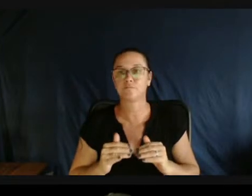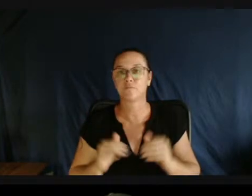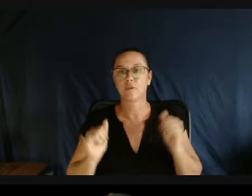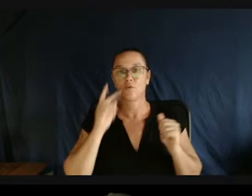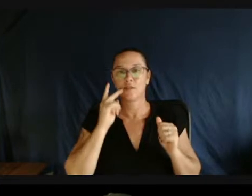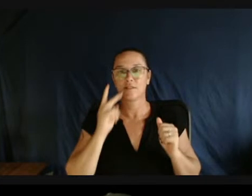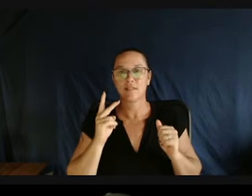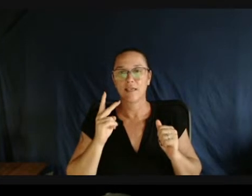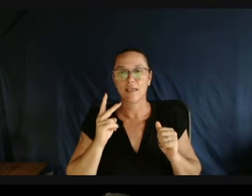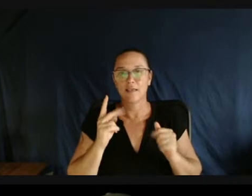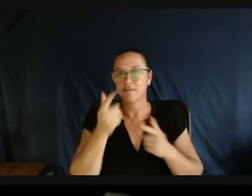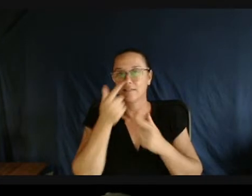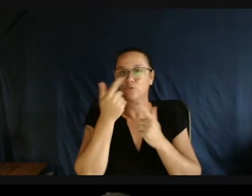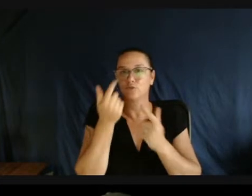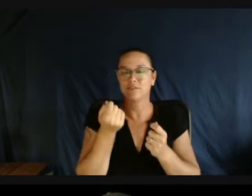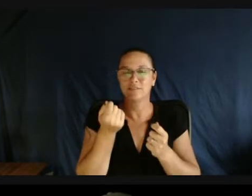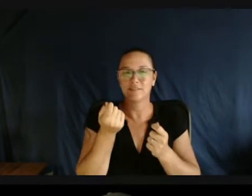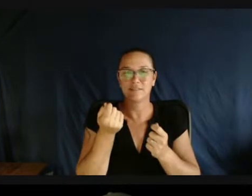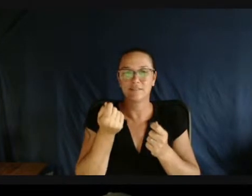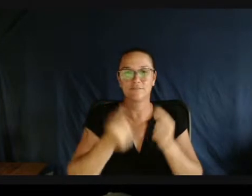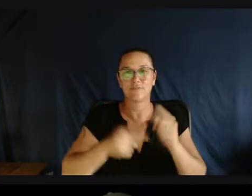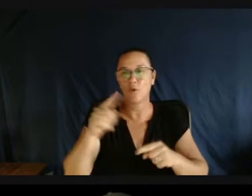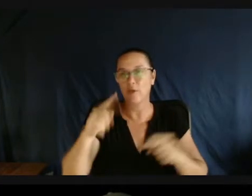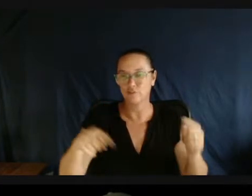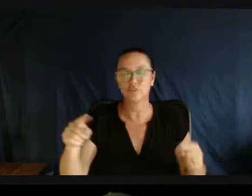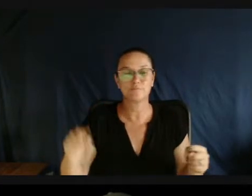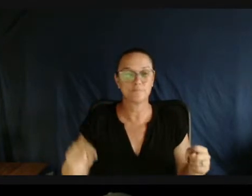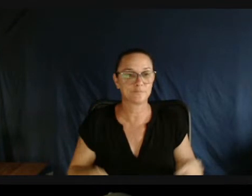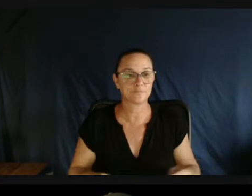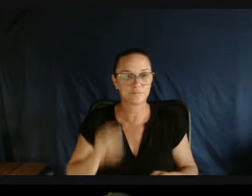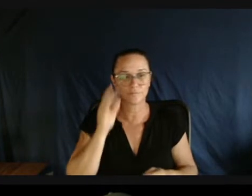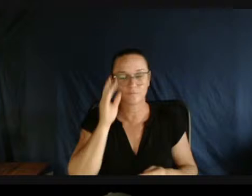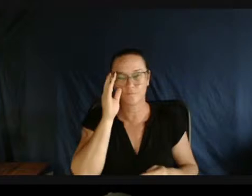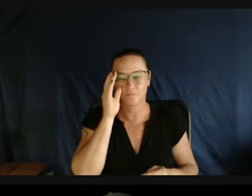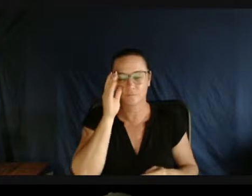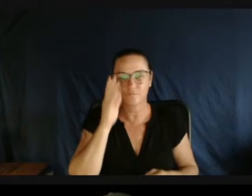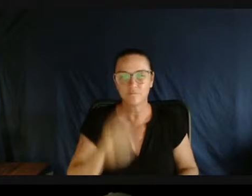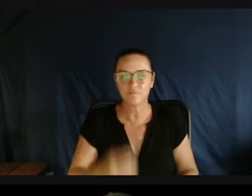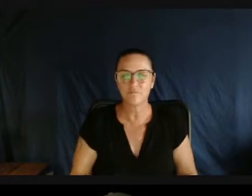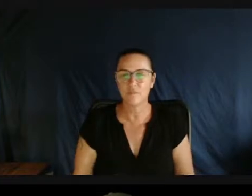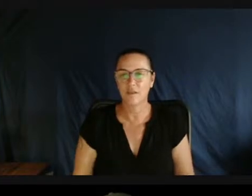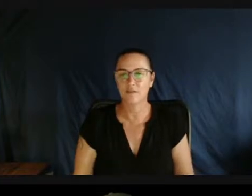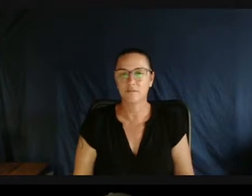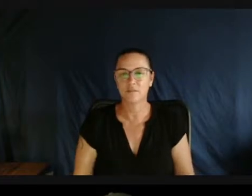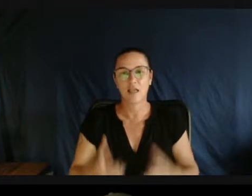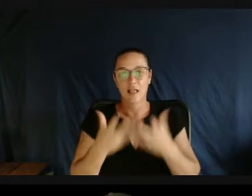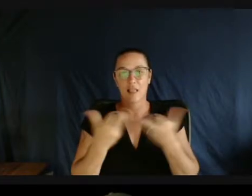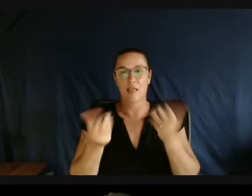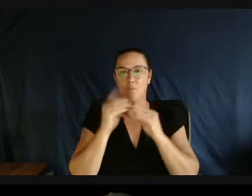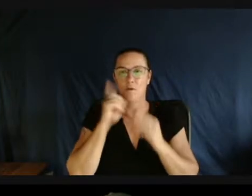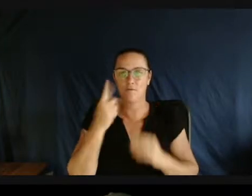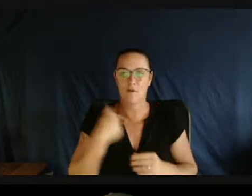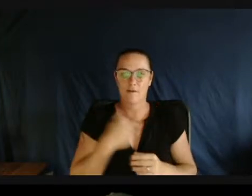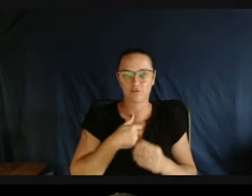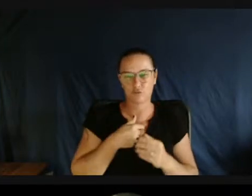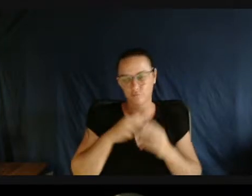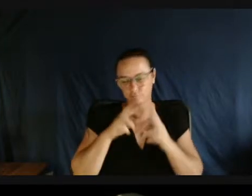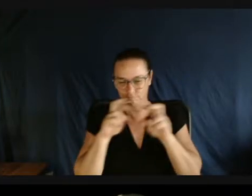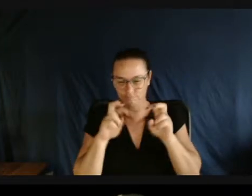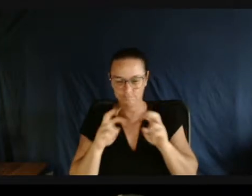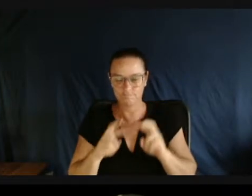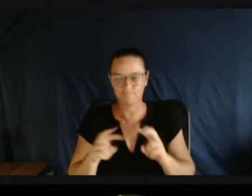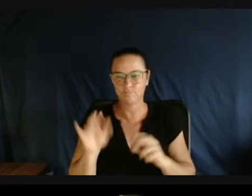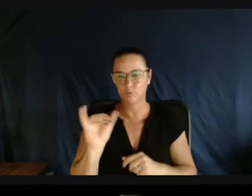there's very interesting variation with that all across there as well. Right? So there's a lot more for us to dig into in here as well.